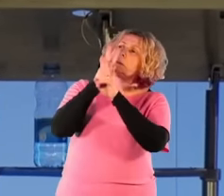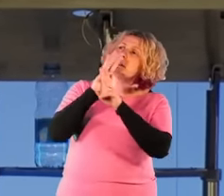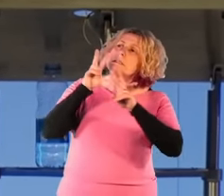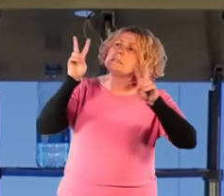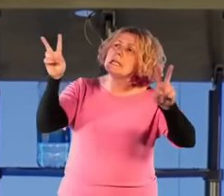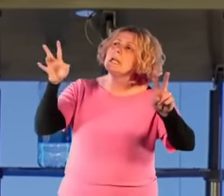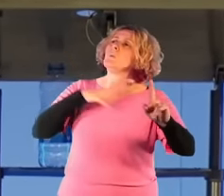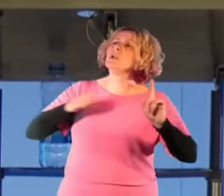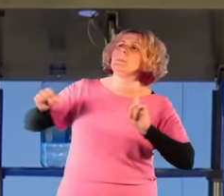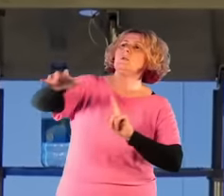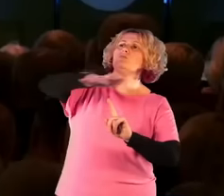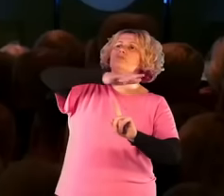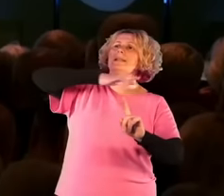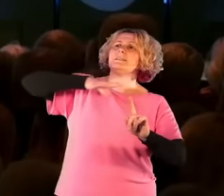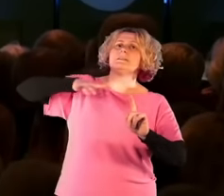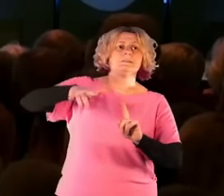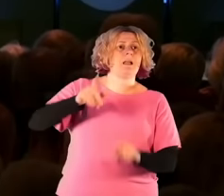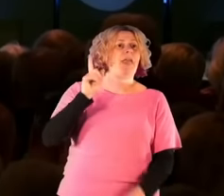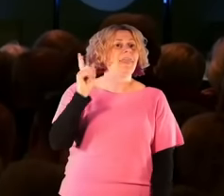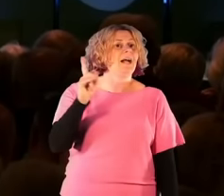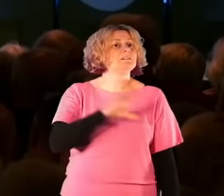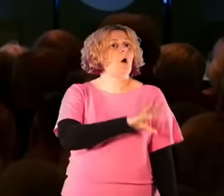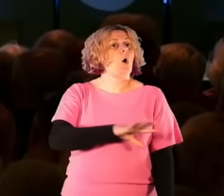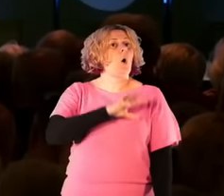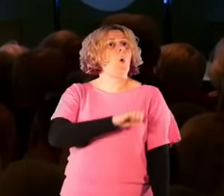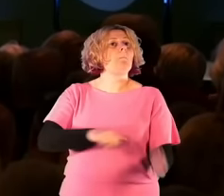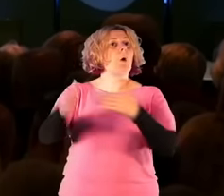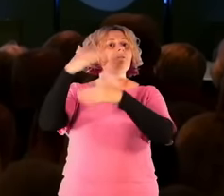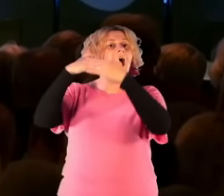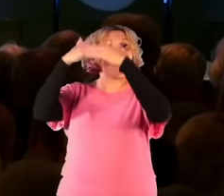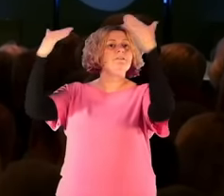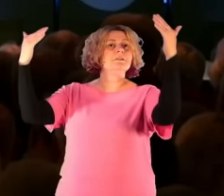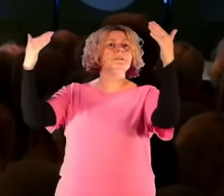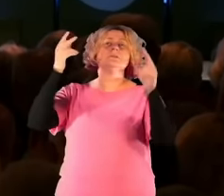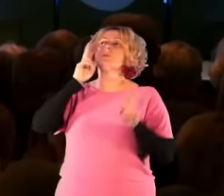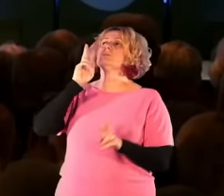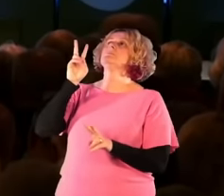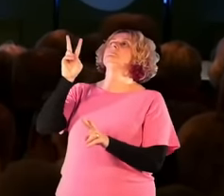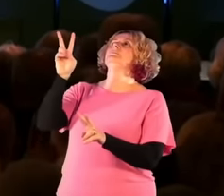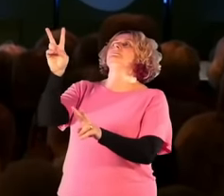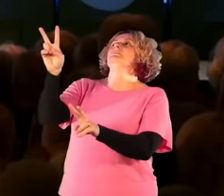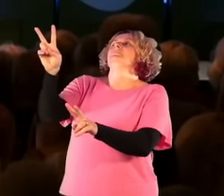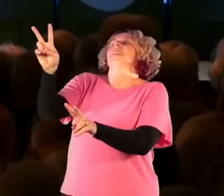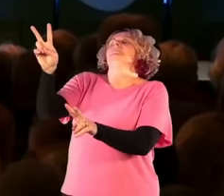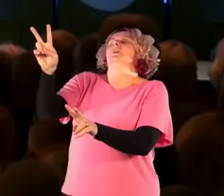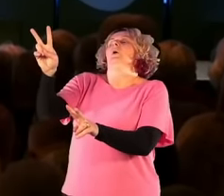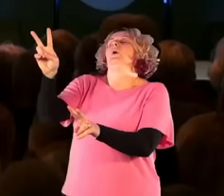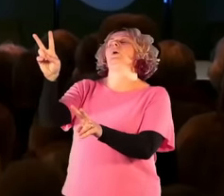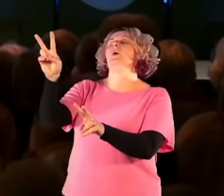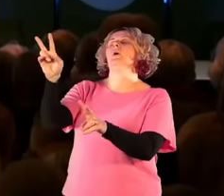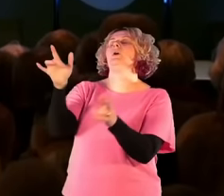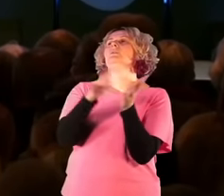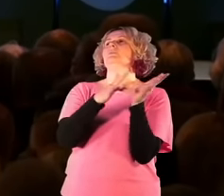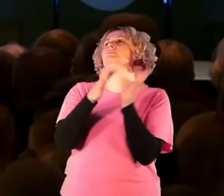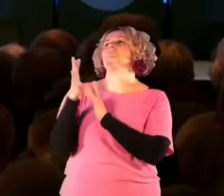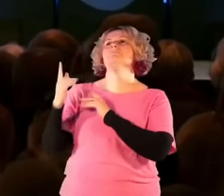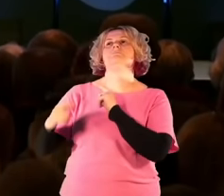in his presence. And that's the hope of heaven. To gaze on Jesus forever and